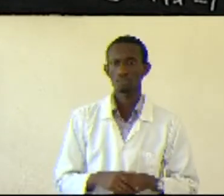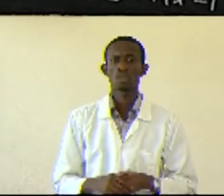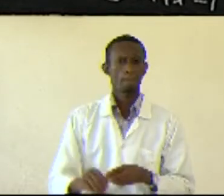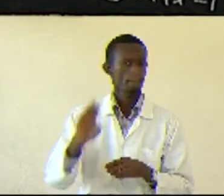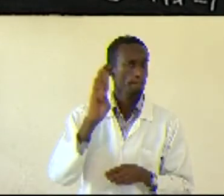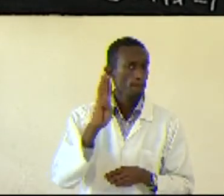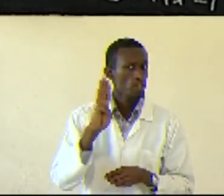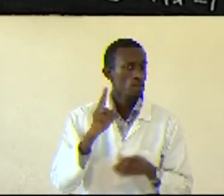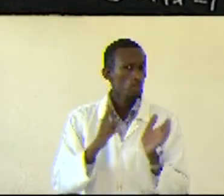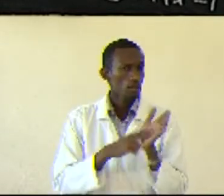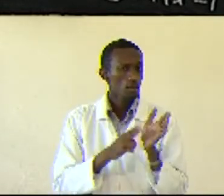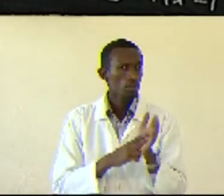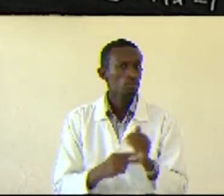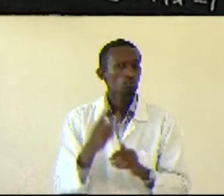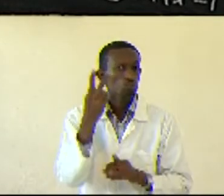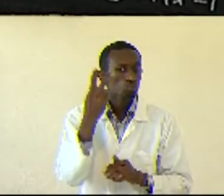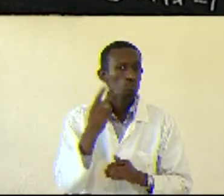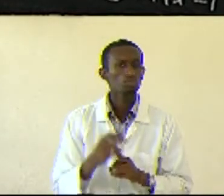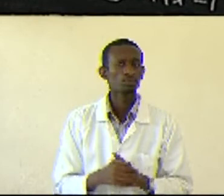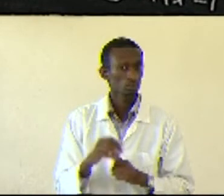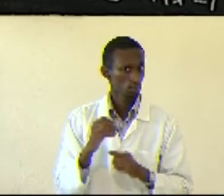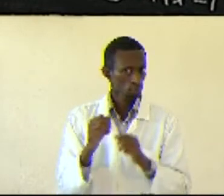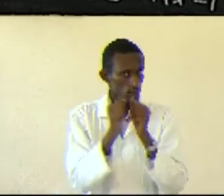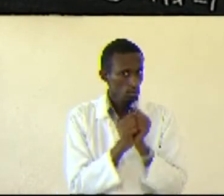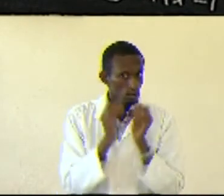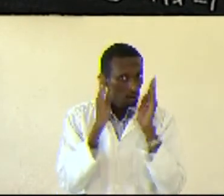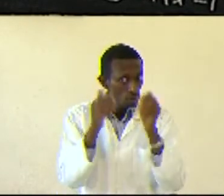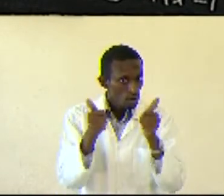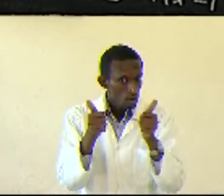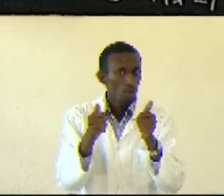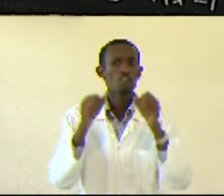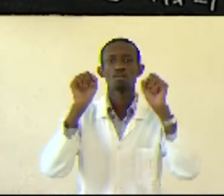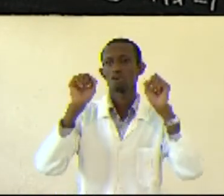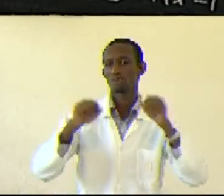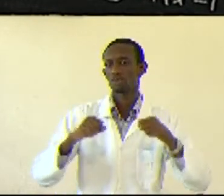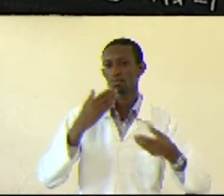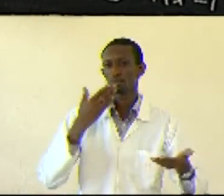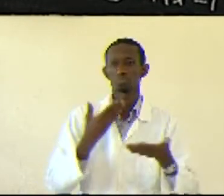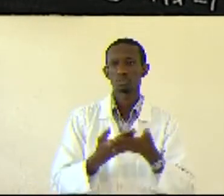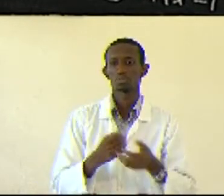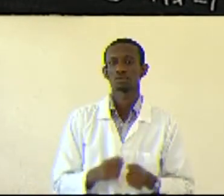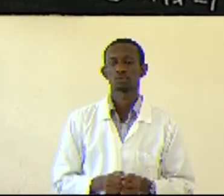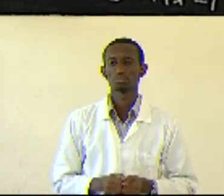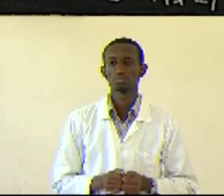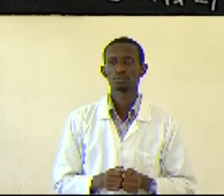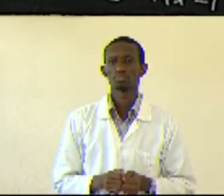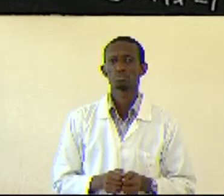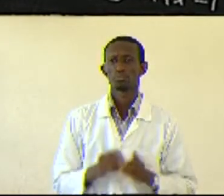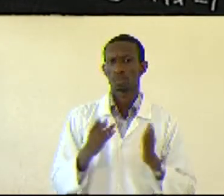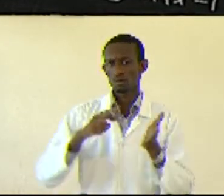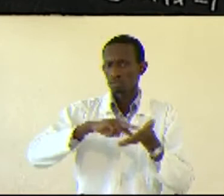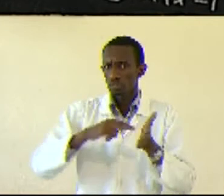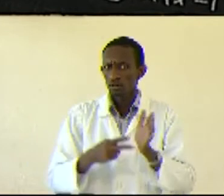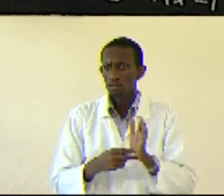b equals 2. Are we together? Oh, very nice. Means that applying